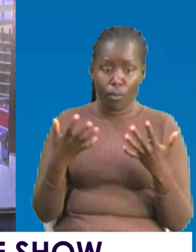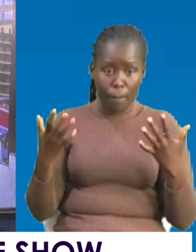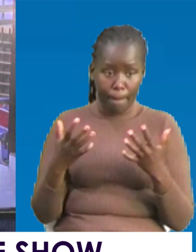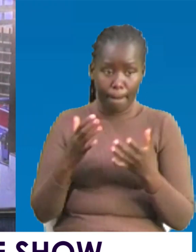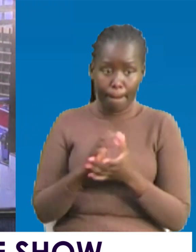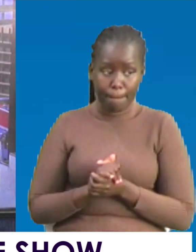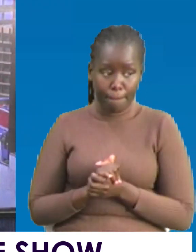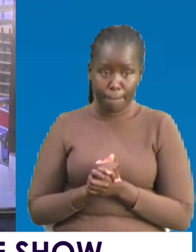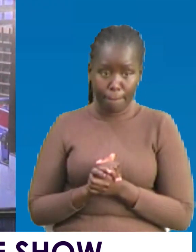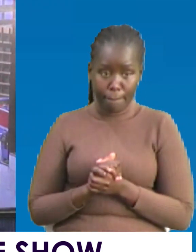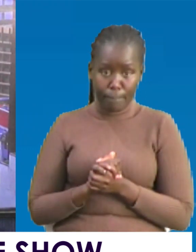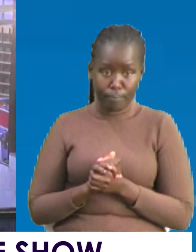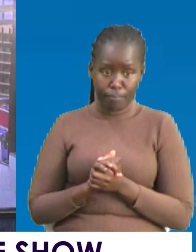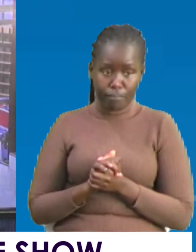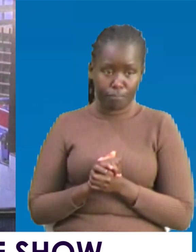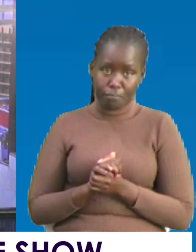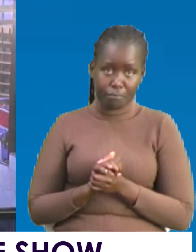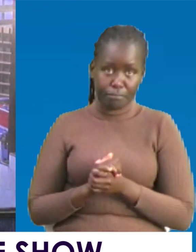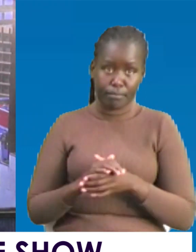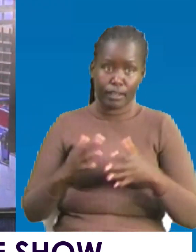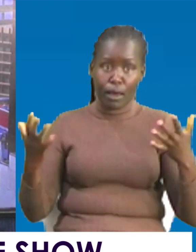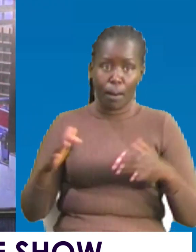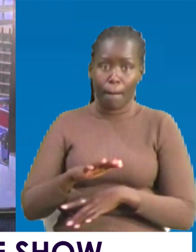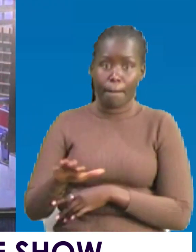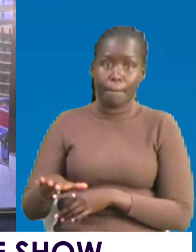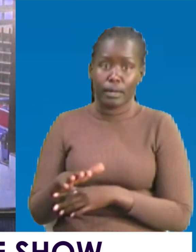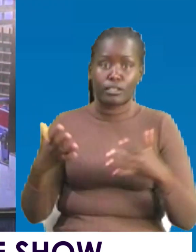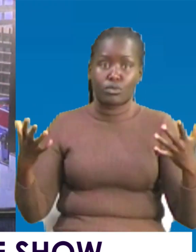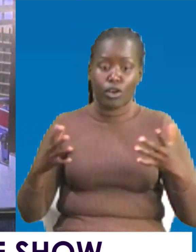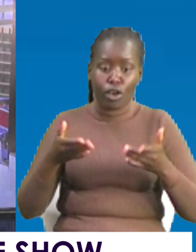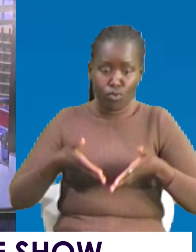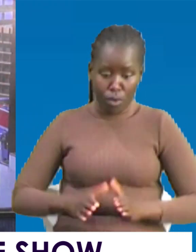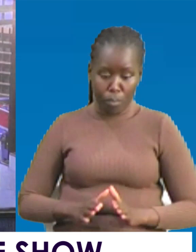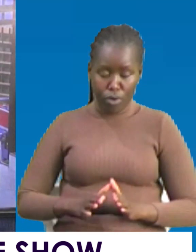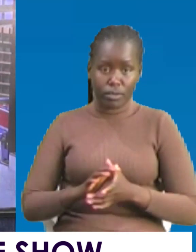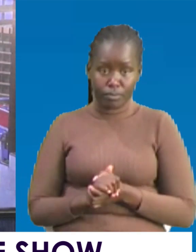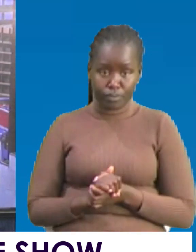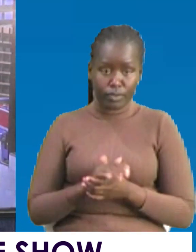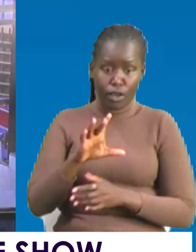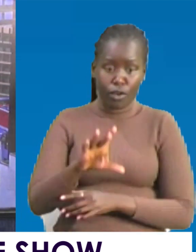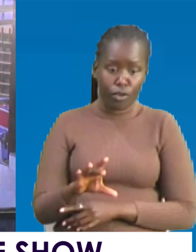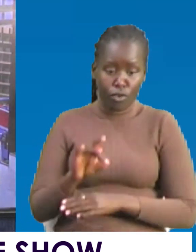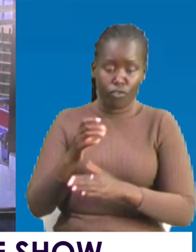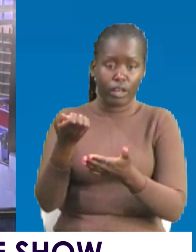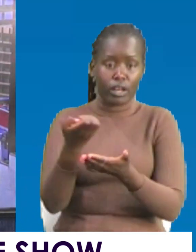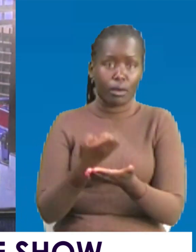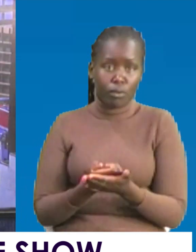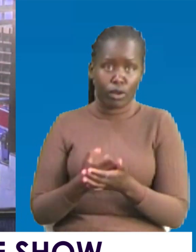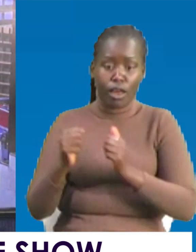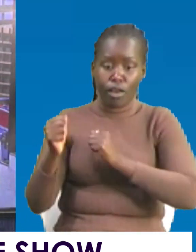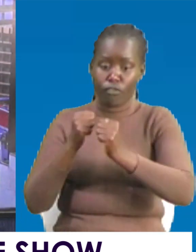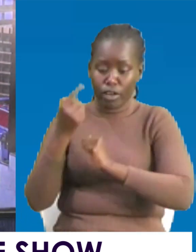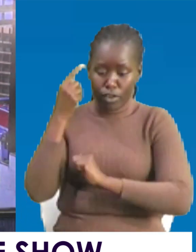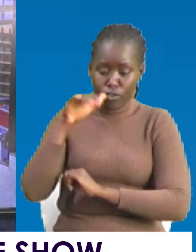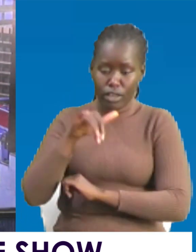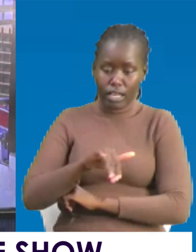marginalization was planted. That place where you were born and you found strife. You found unemployment. Fight that